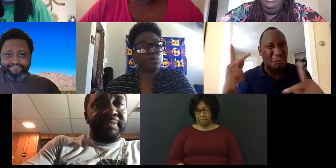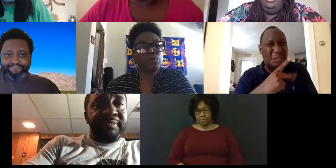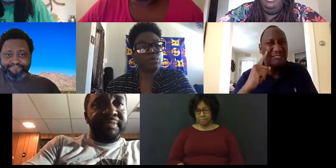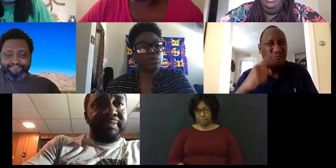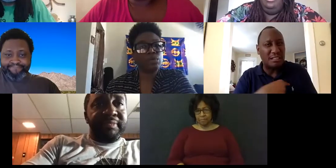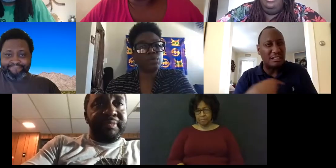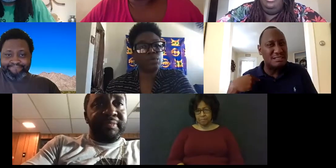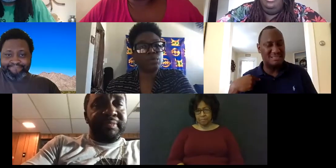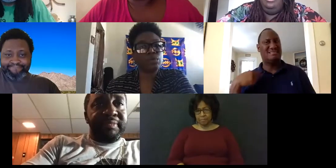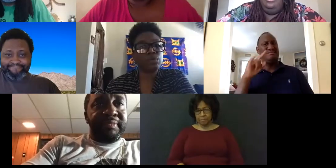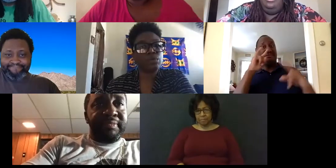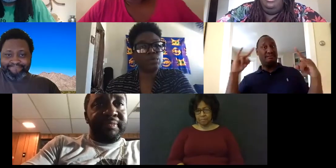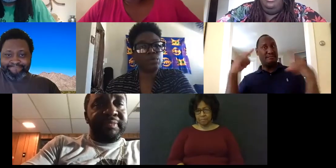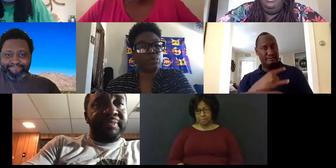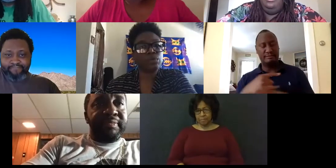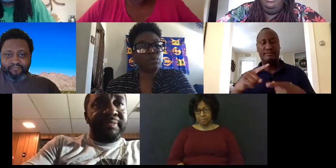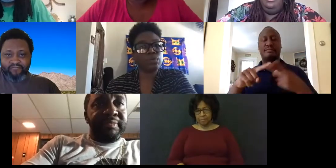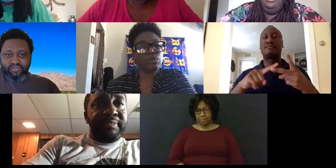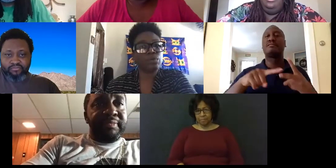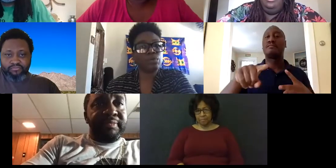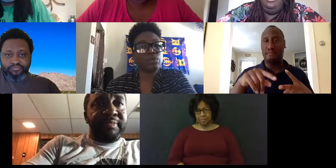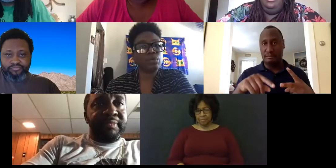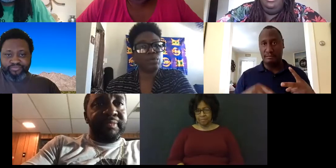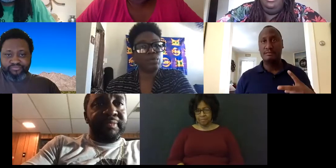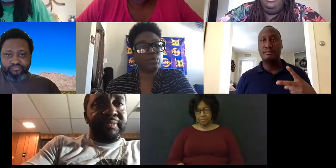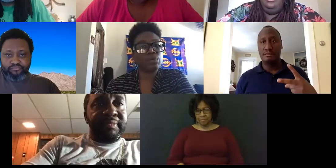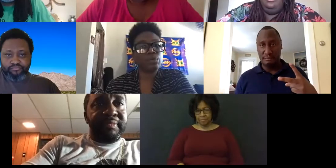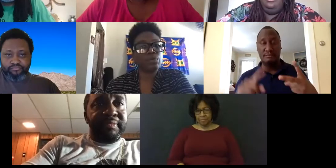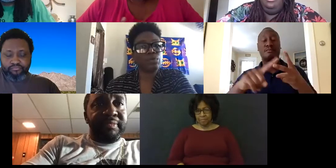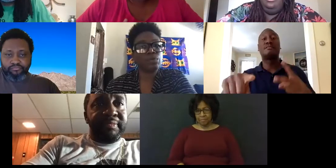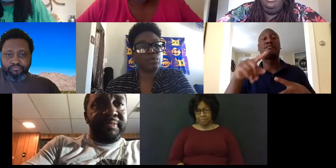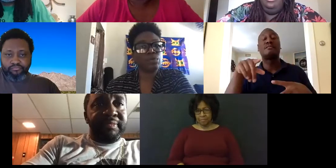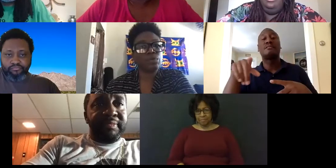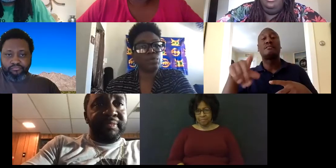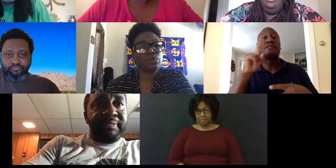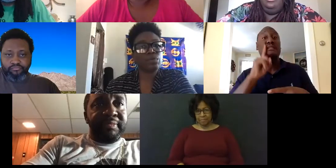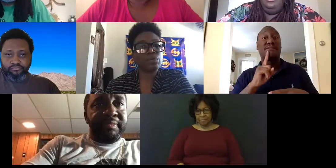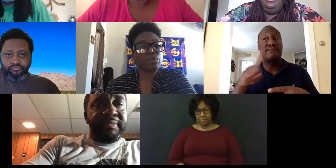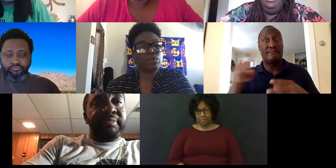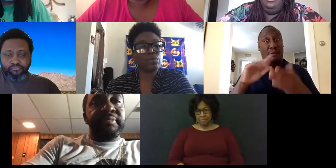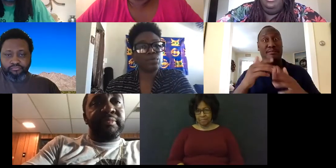to make the technology better. But actually, in that reality, it's really worse for us.